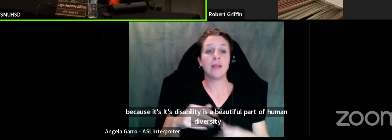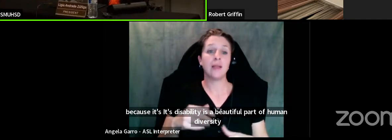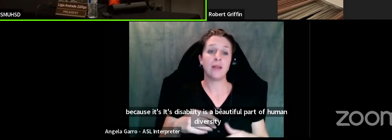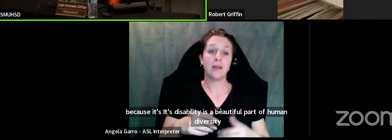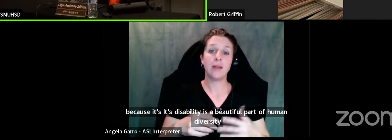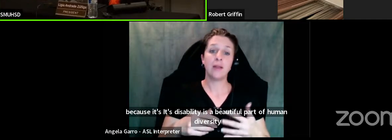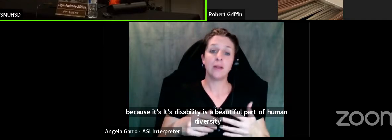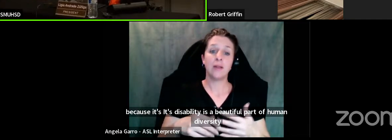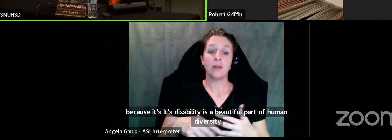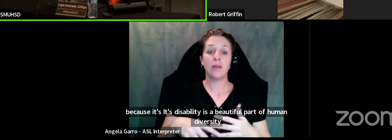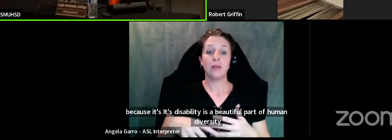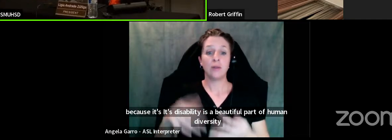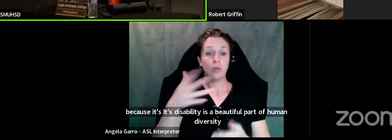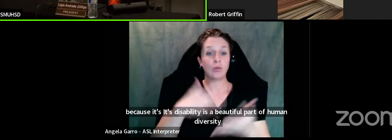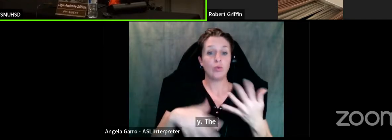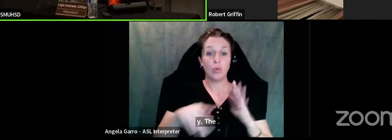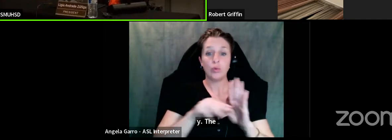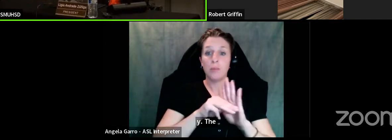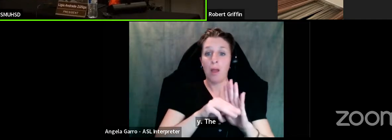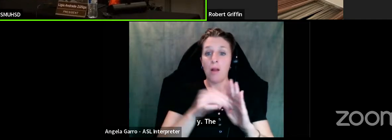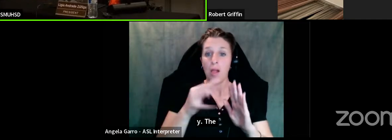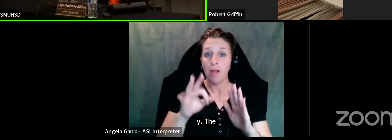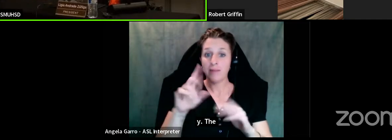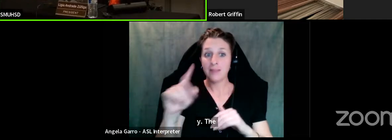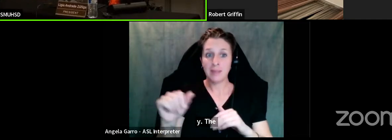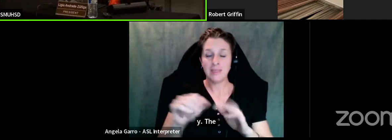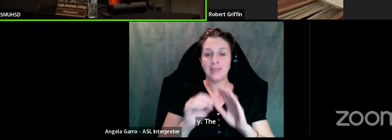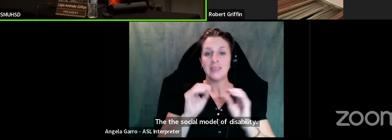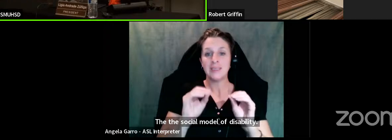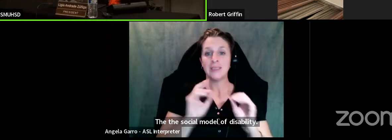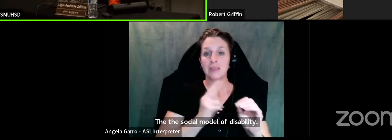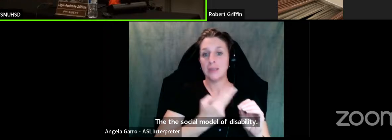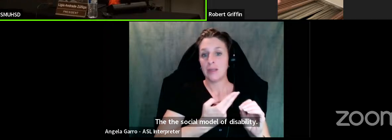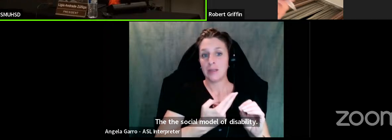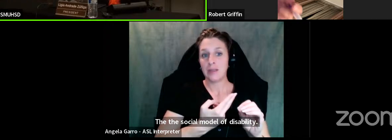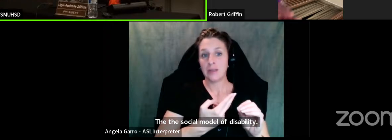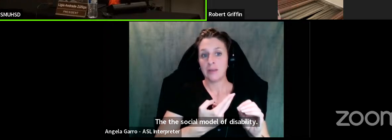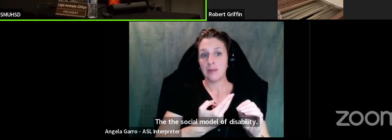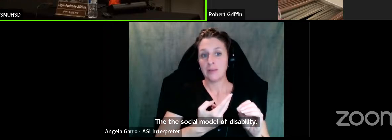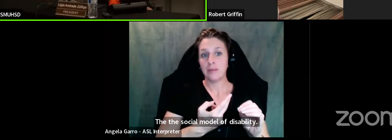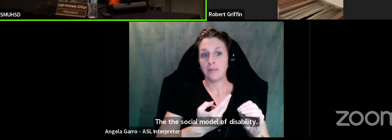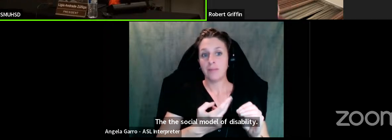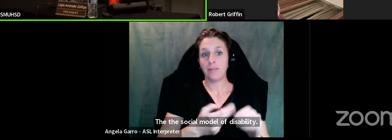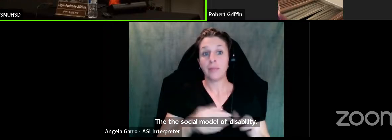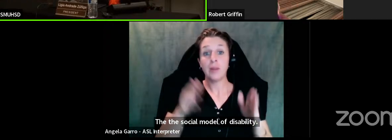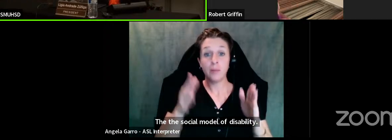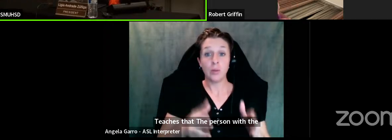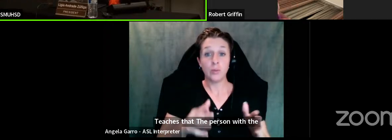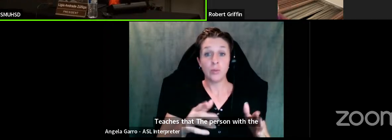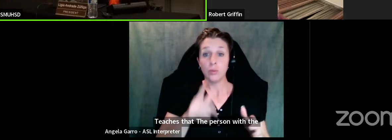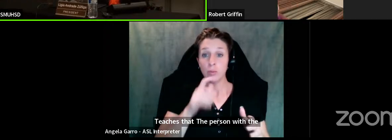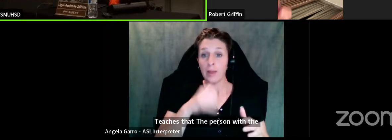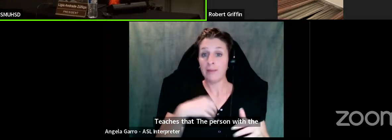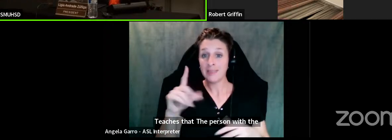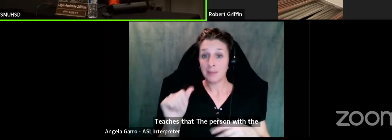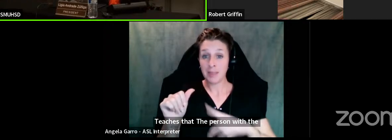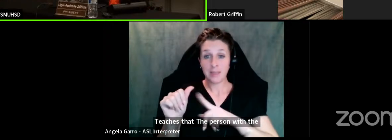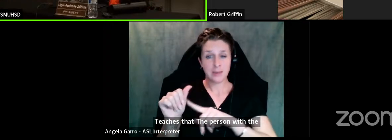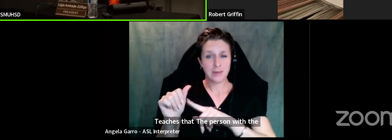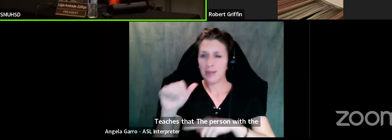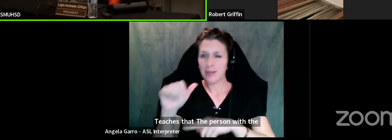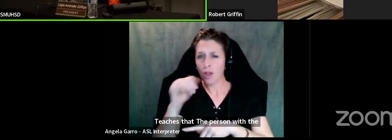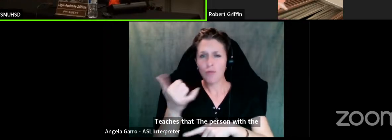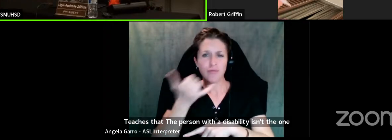The social model of disability teaches that the person with a disability isn't the one that's wrong or